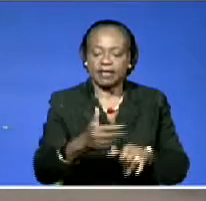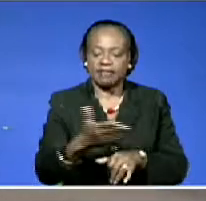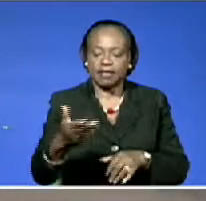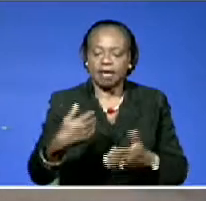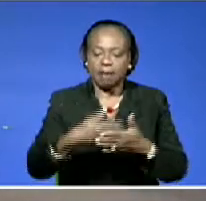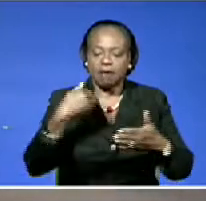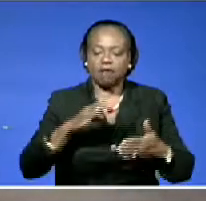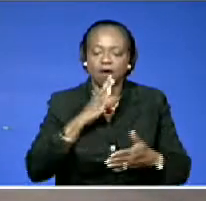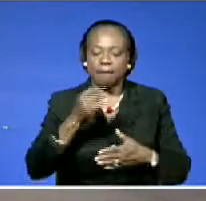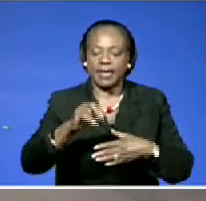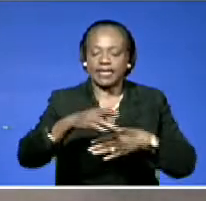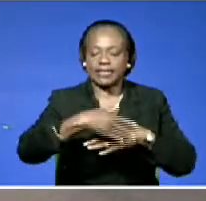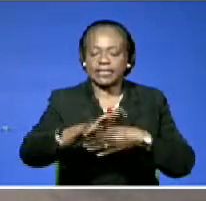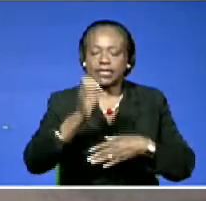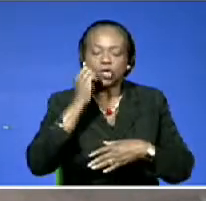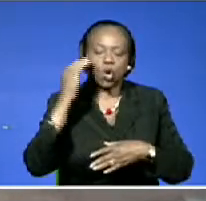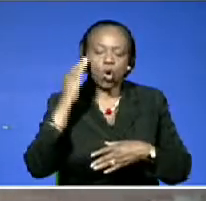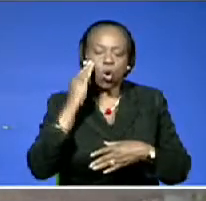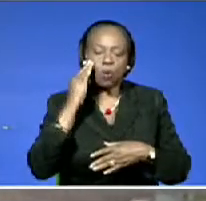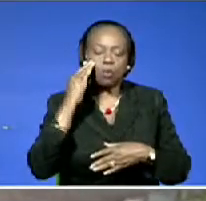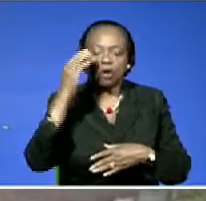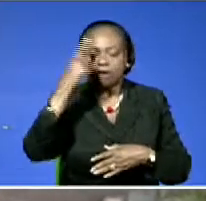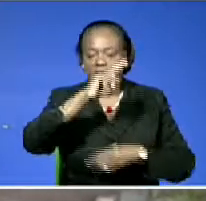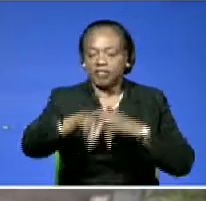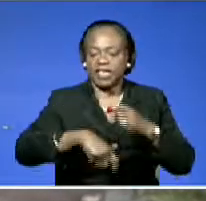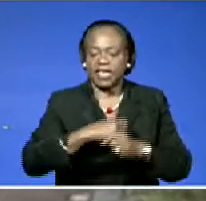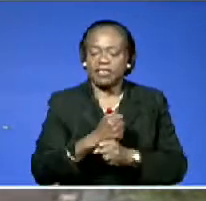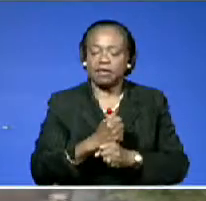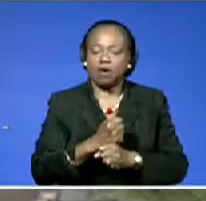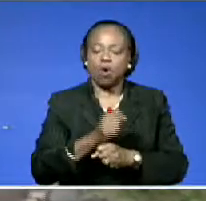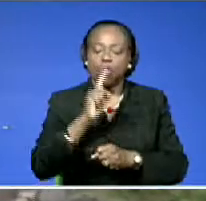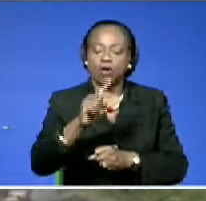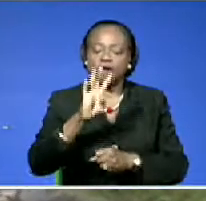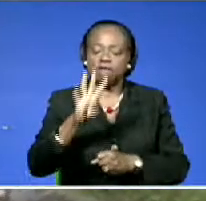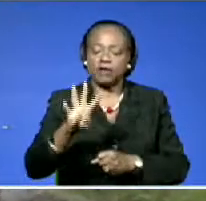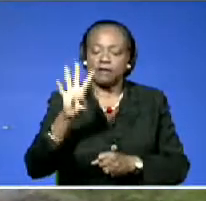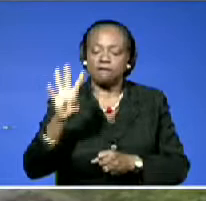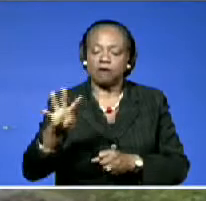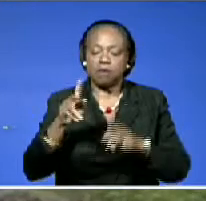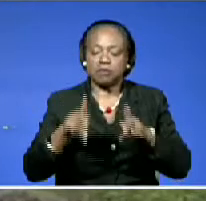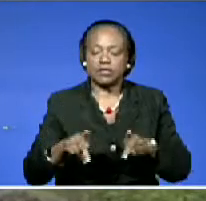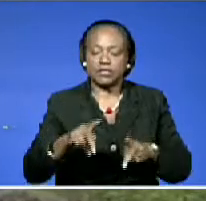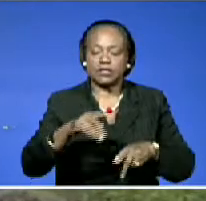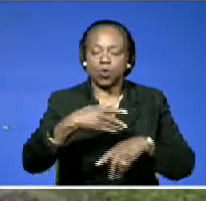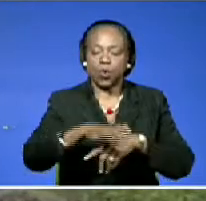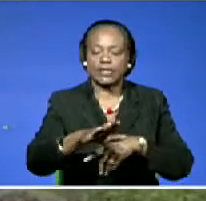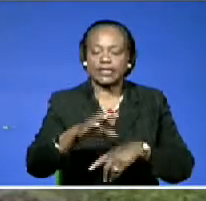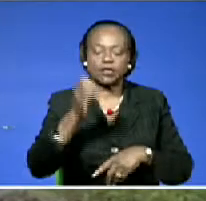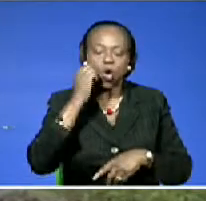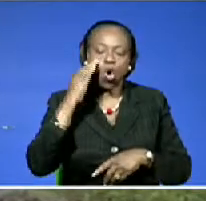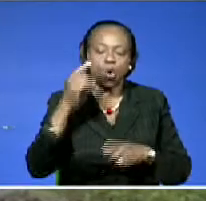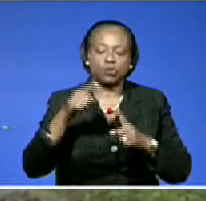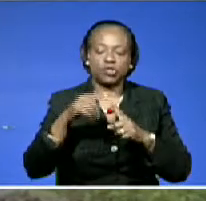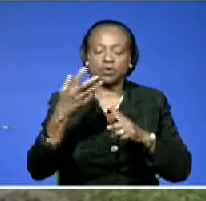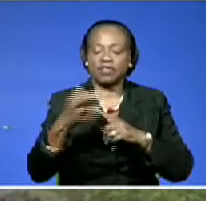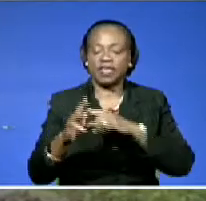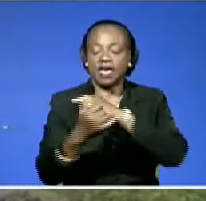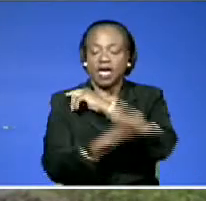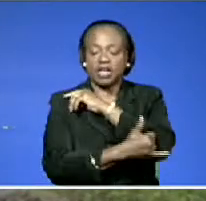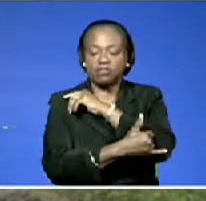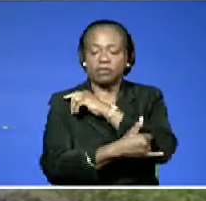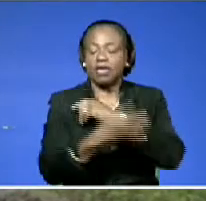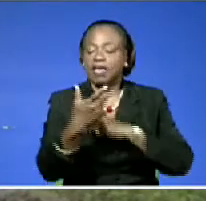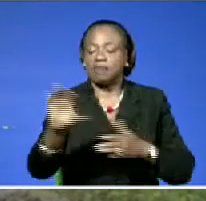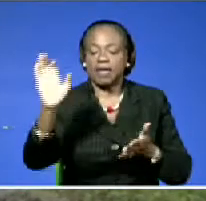homes. Already for the year, Simonet says 144 immigrants have been returned to their countries. He says while there have been criticism about